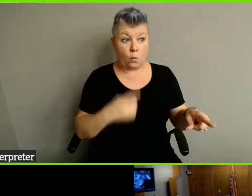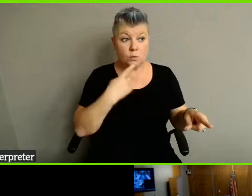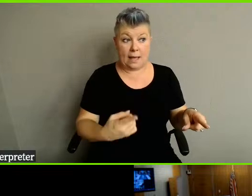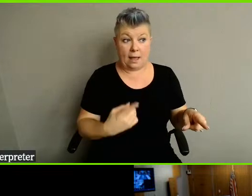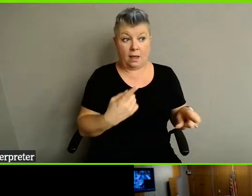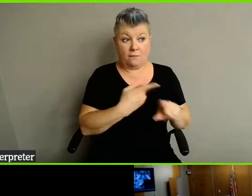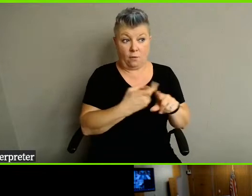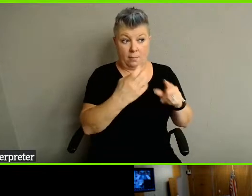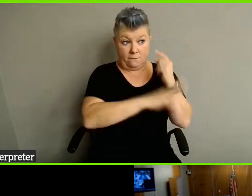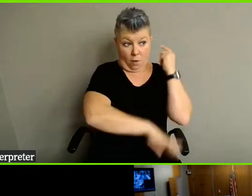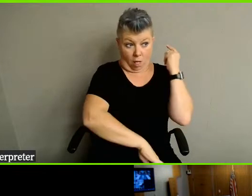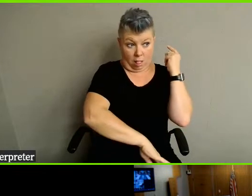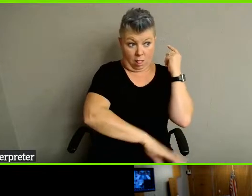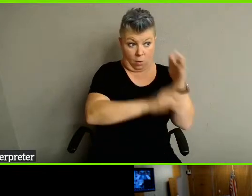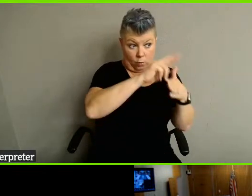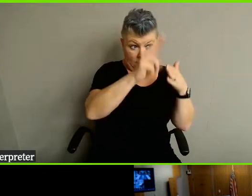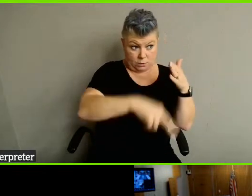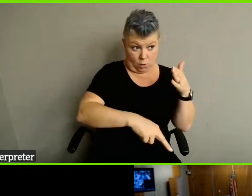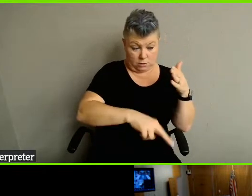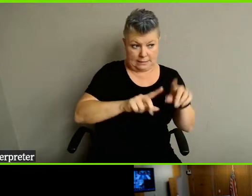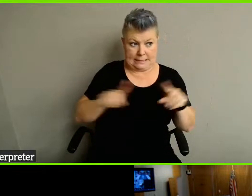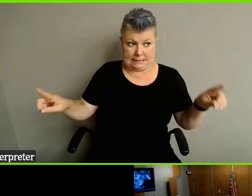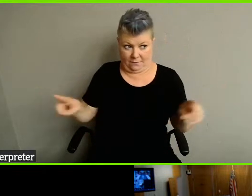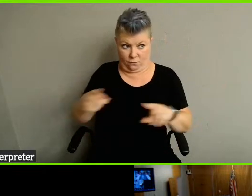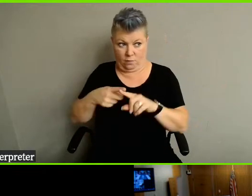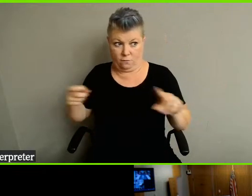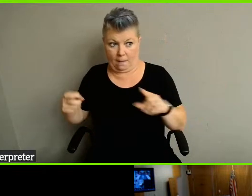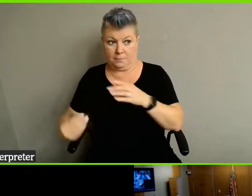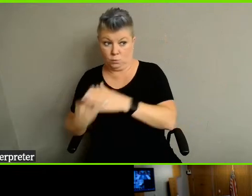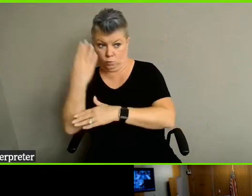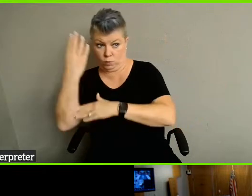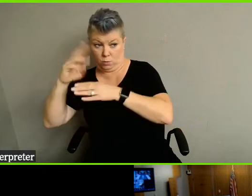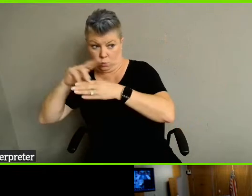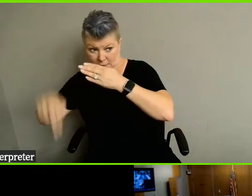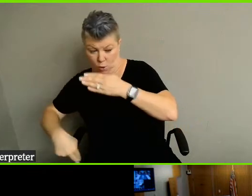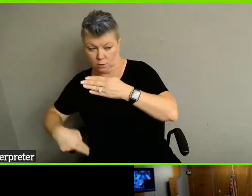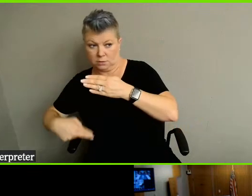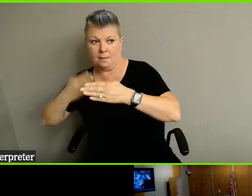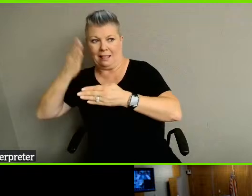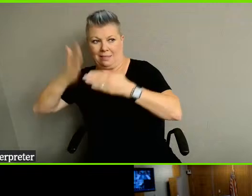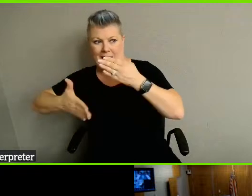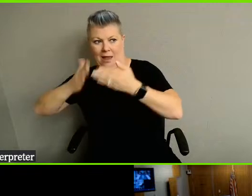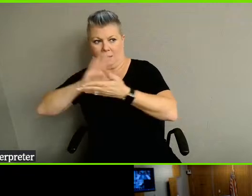After you, is there a different approach after you, at the end of the year?